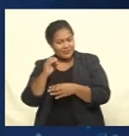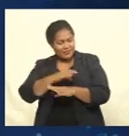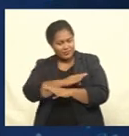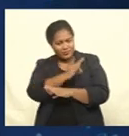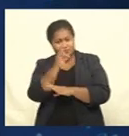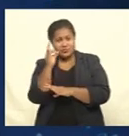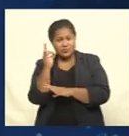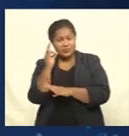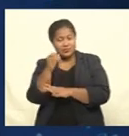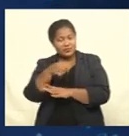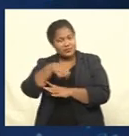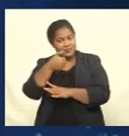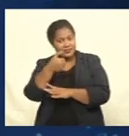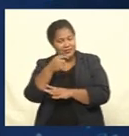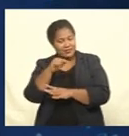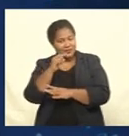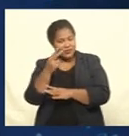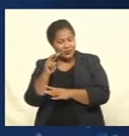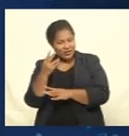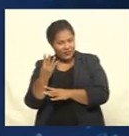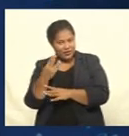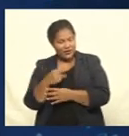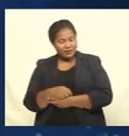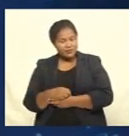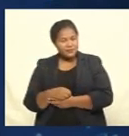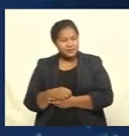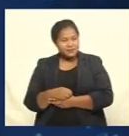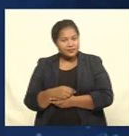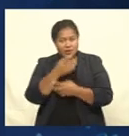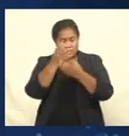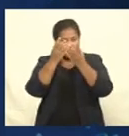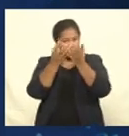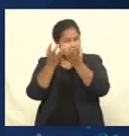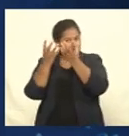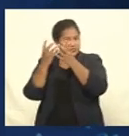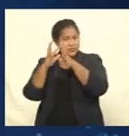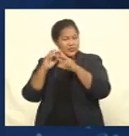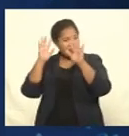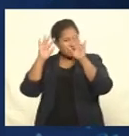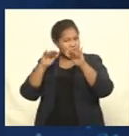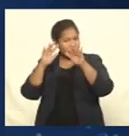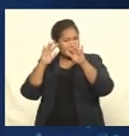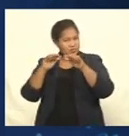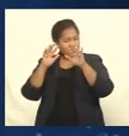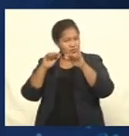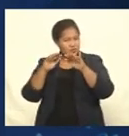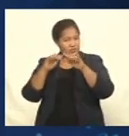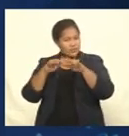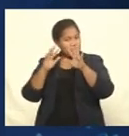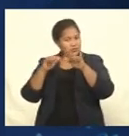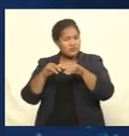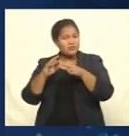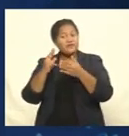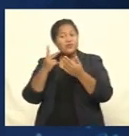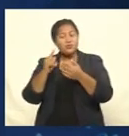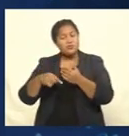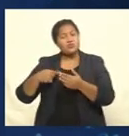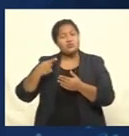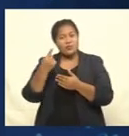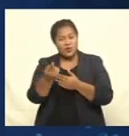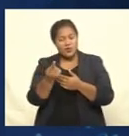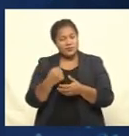Sunrise is at 6:23. Cloudy conditions with showers and isolated thunderstorms forecast for